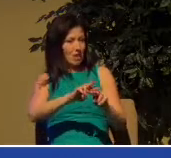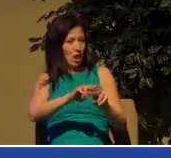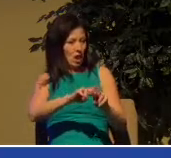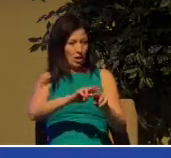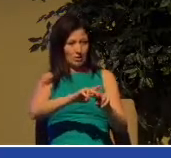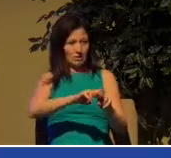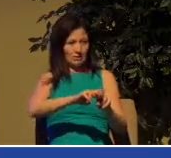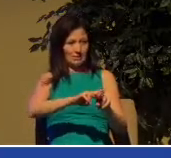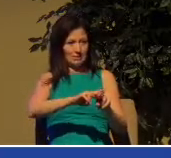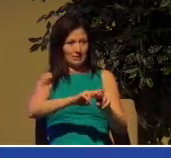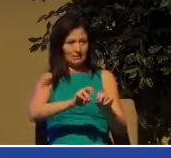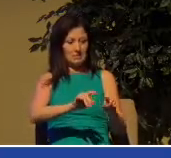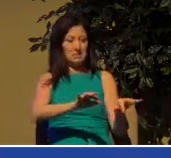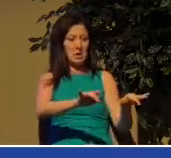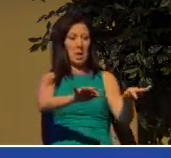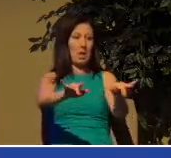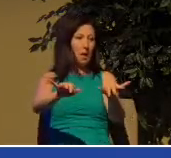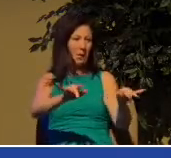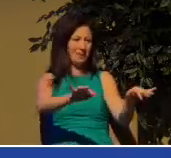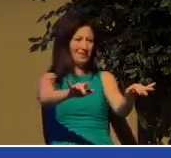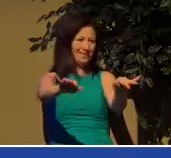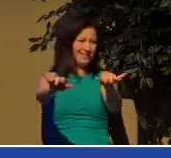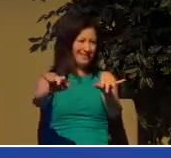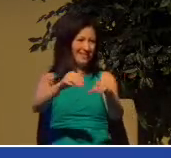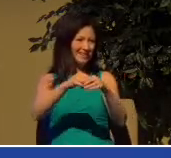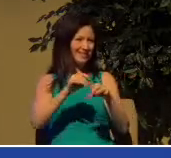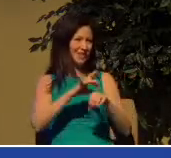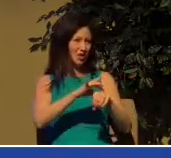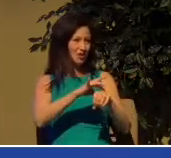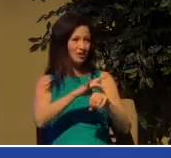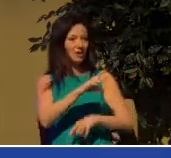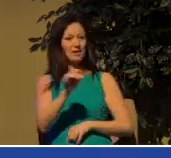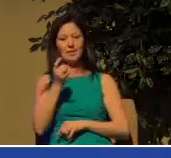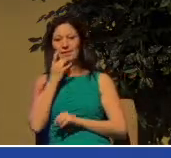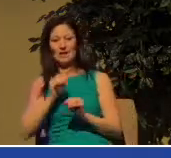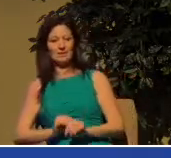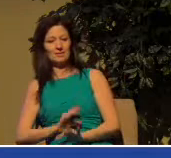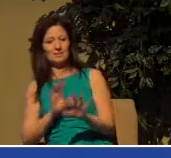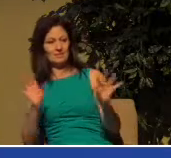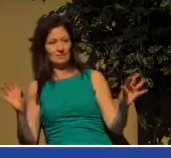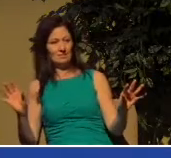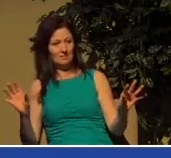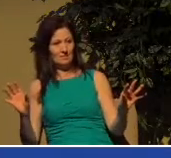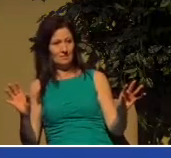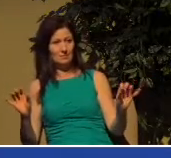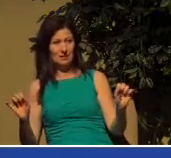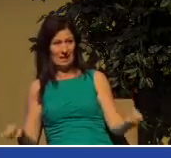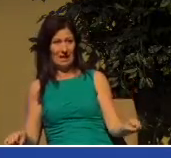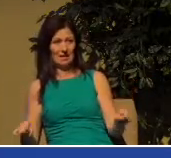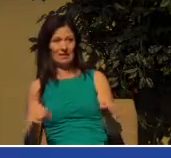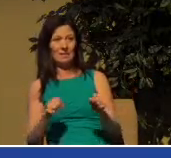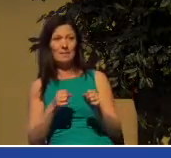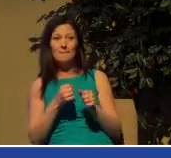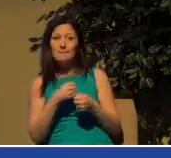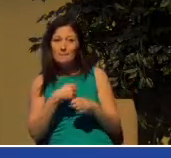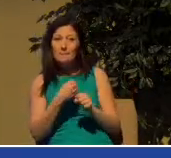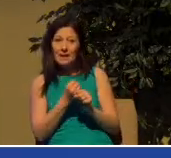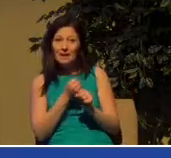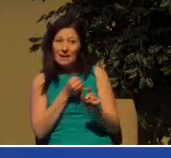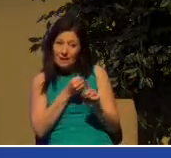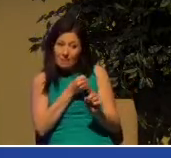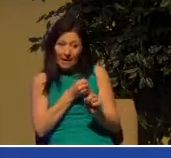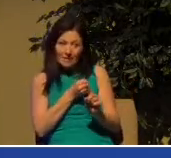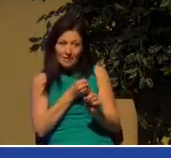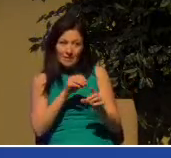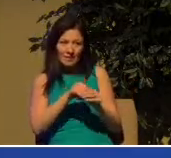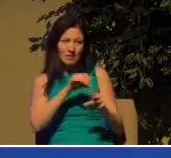we are light. We may not do it perfectly, but believe you me, we make a difference in the world. And the sky's the limit